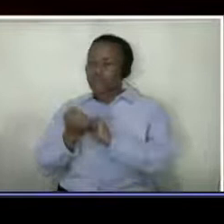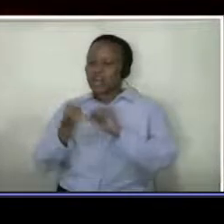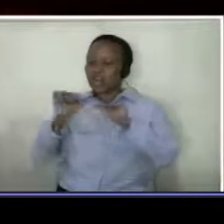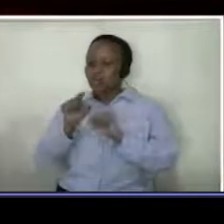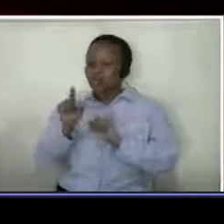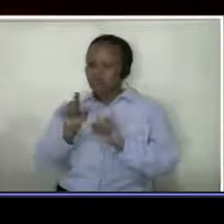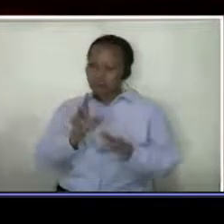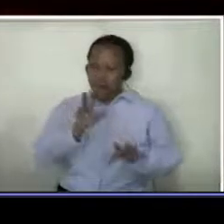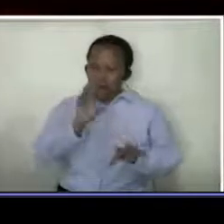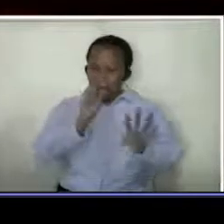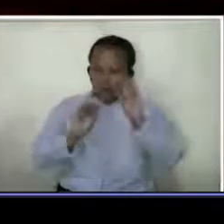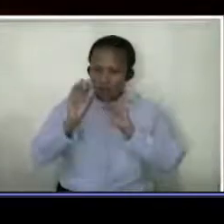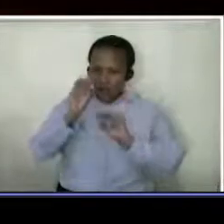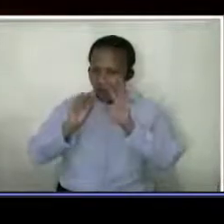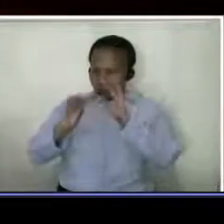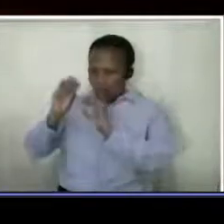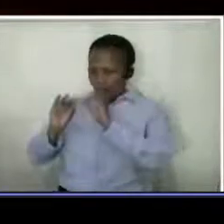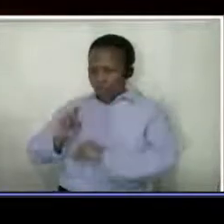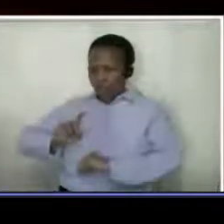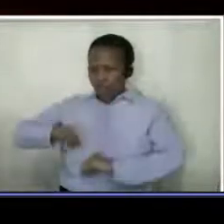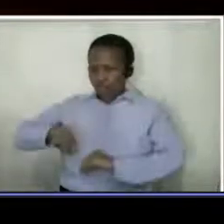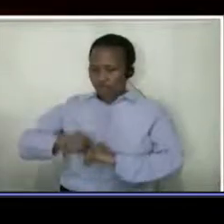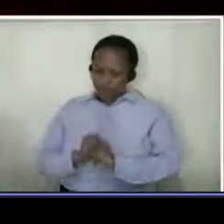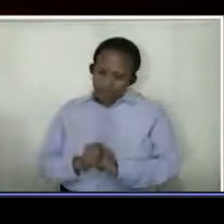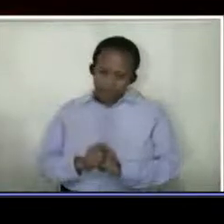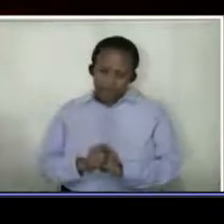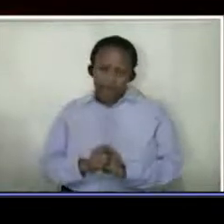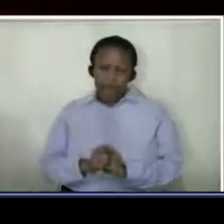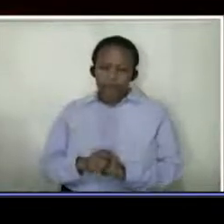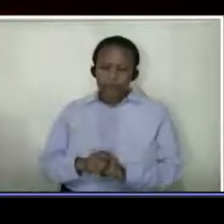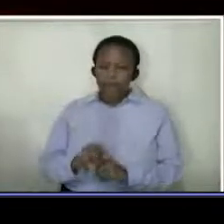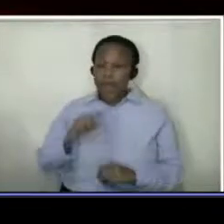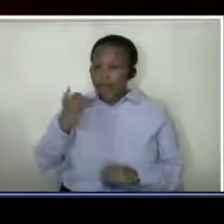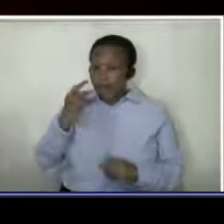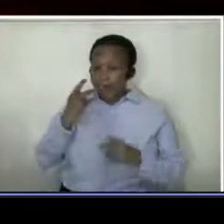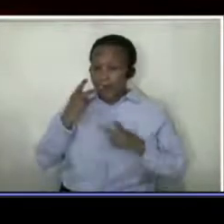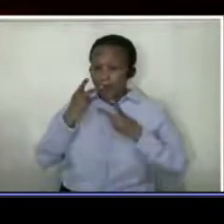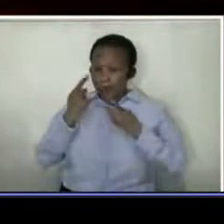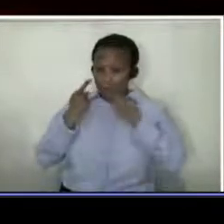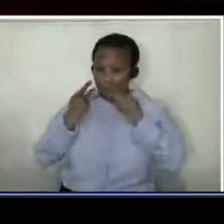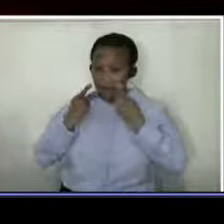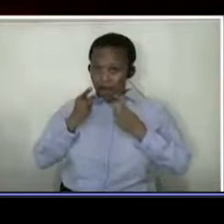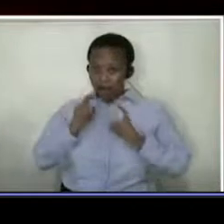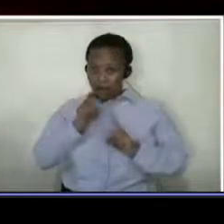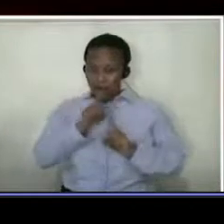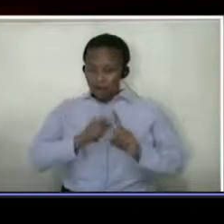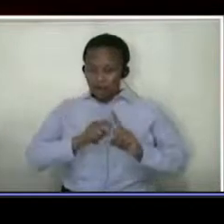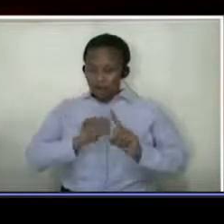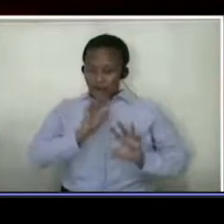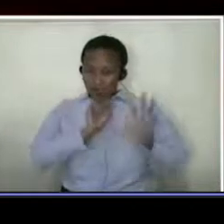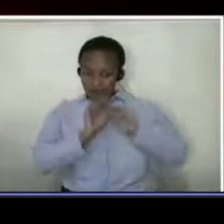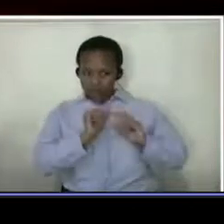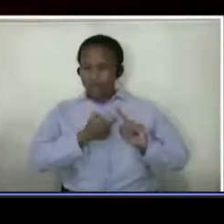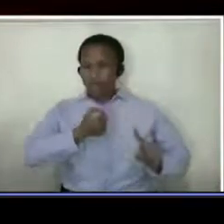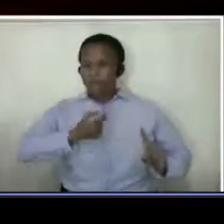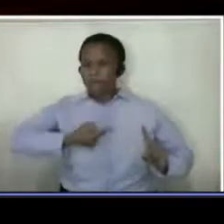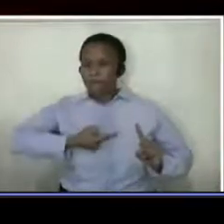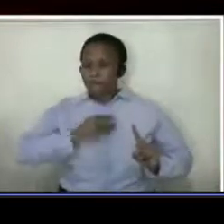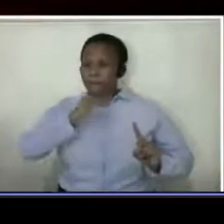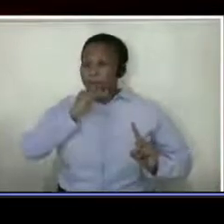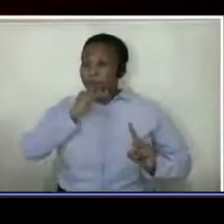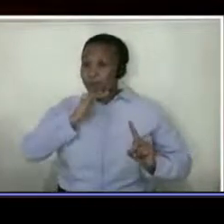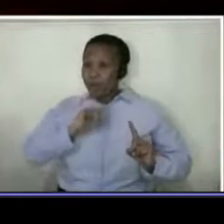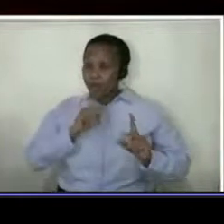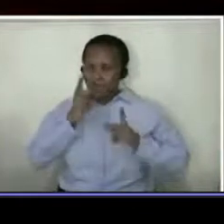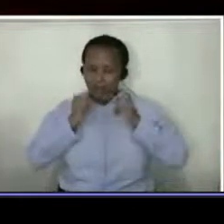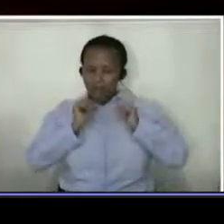for other people's revolution. Learn from the enemy. Also, the enemy is not necessarily doing everything wrong.